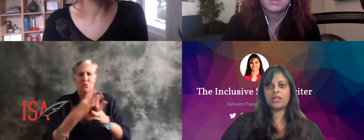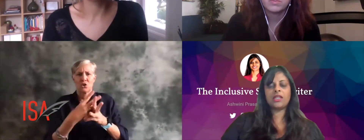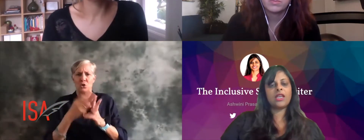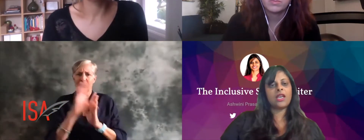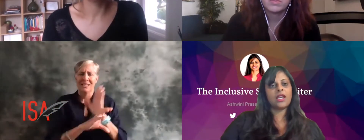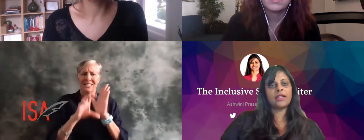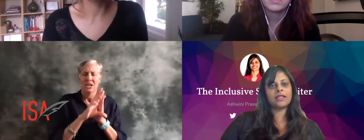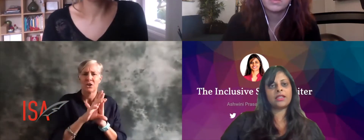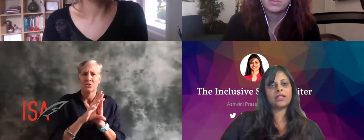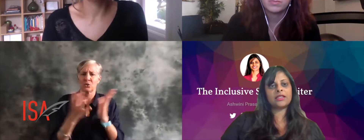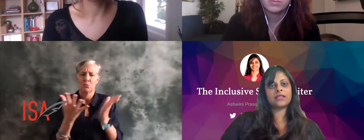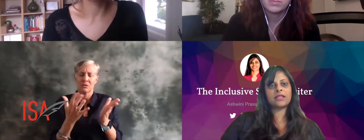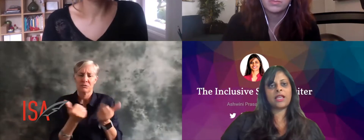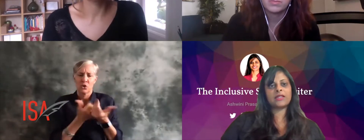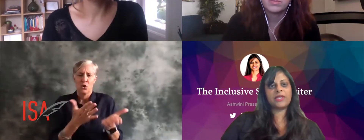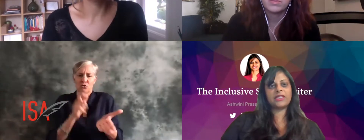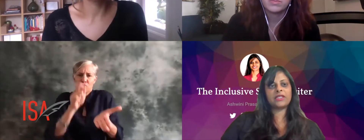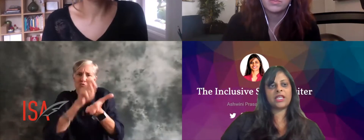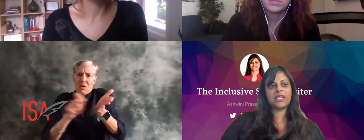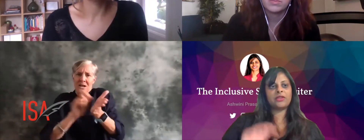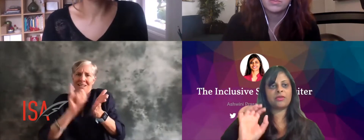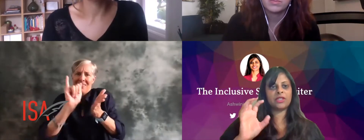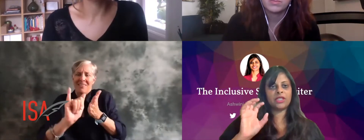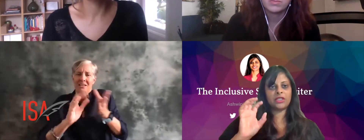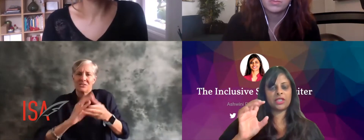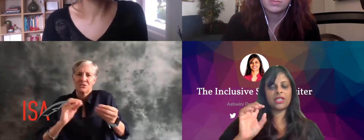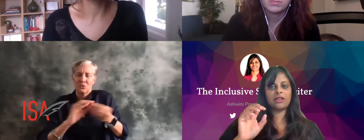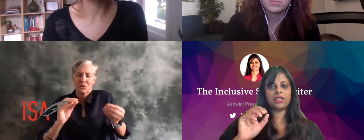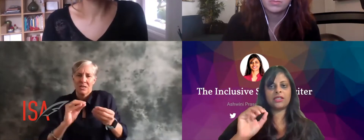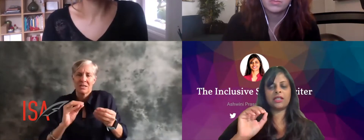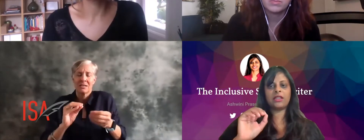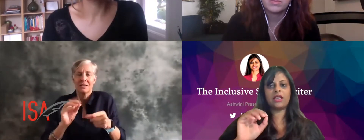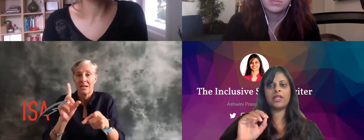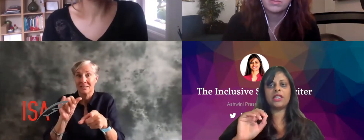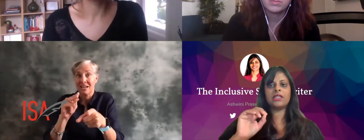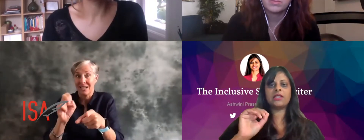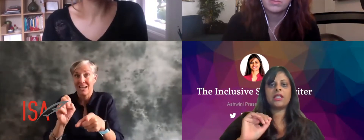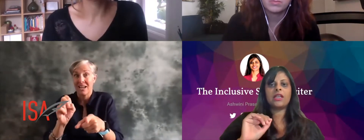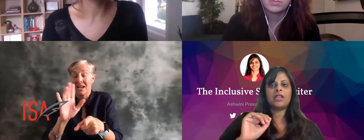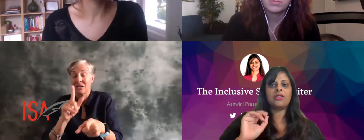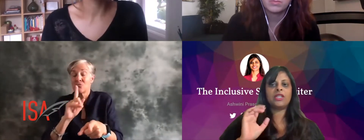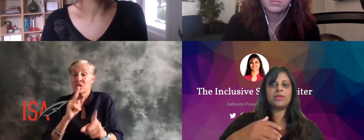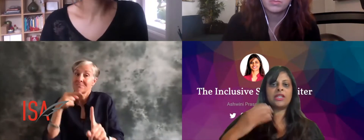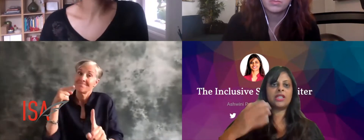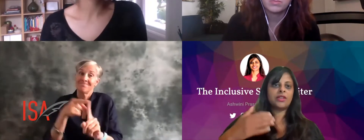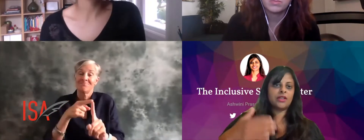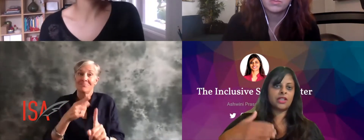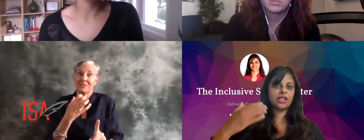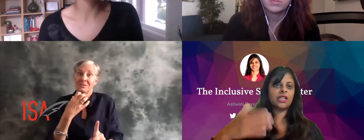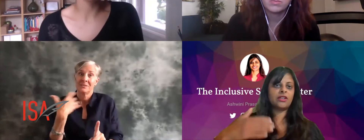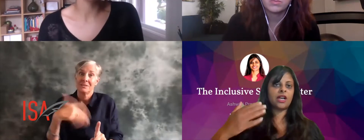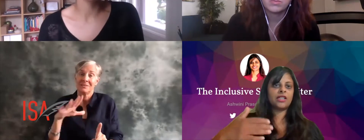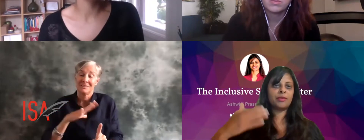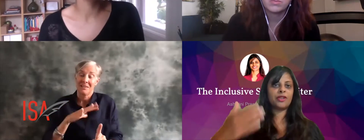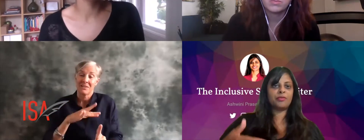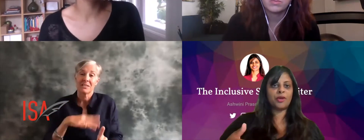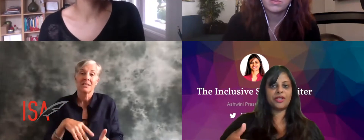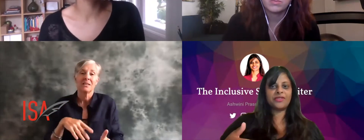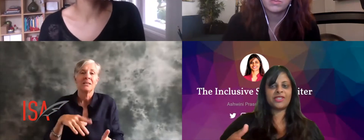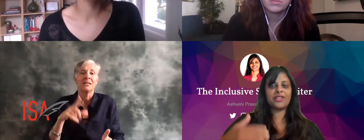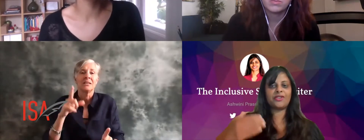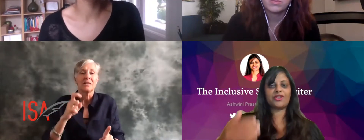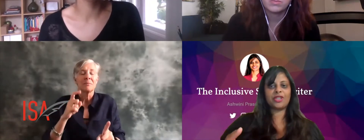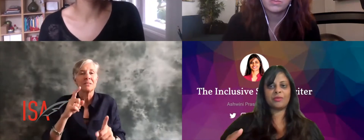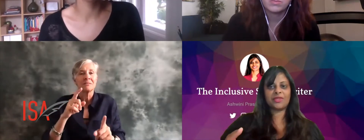drawing you in? And I think this is the last piece, and Diane, you're really key on this, and I love it, is you need to be clear-eyed about